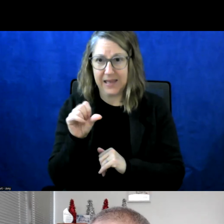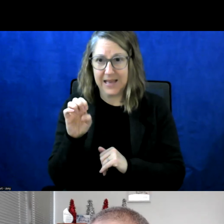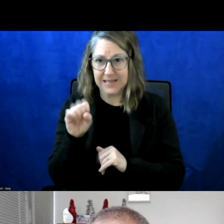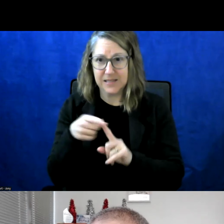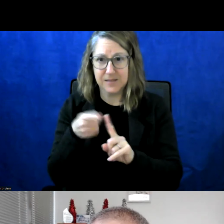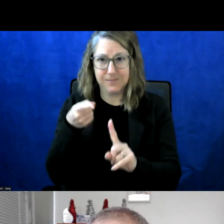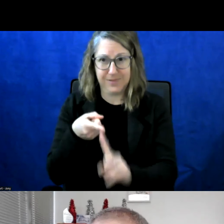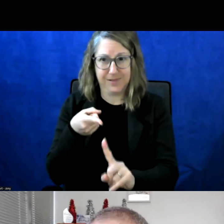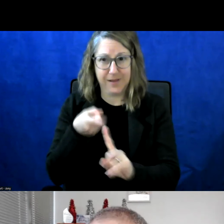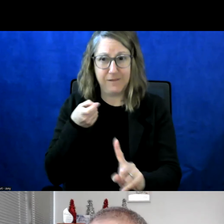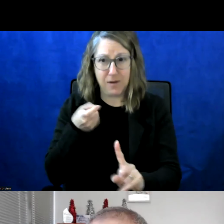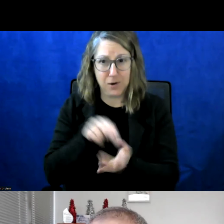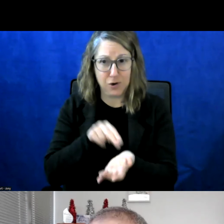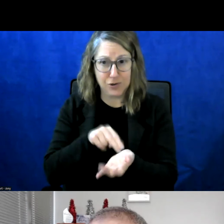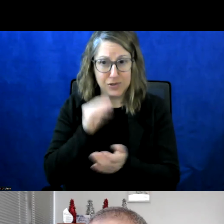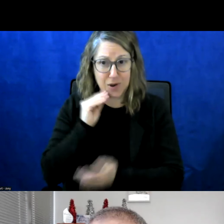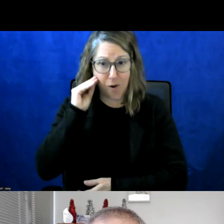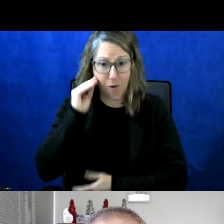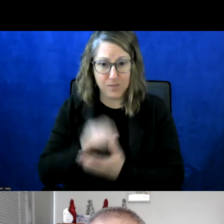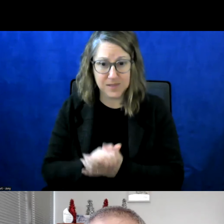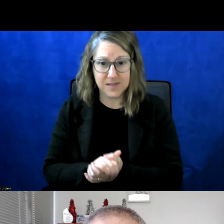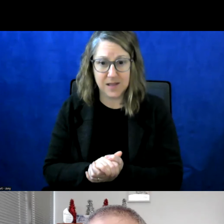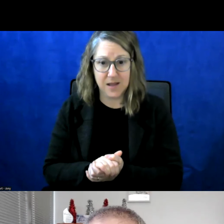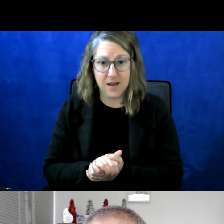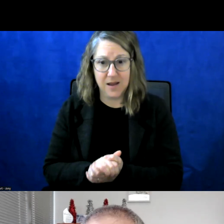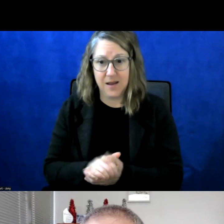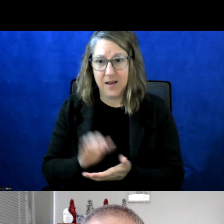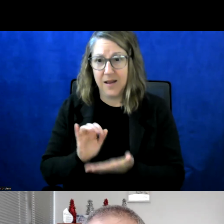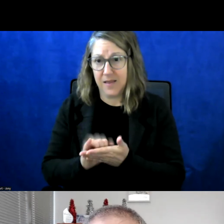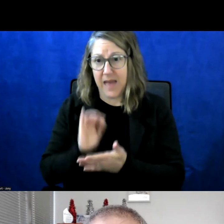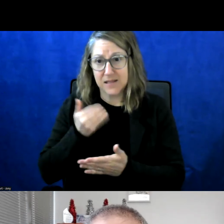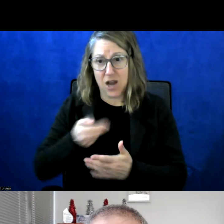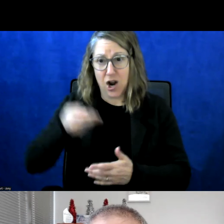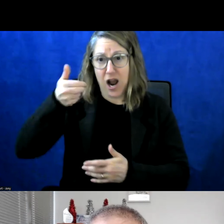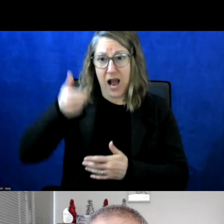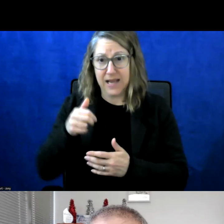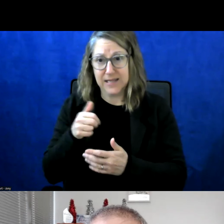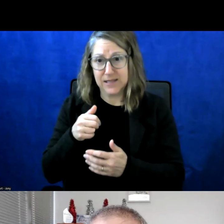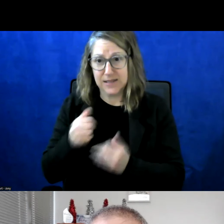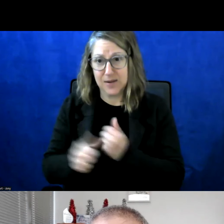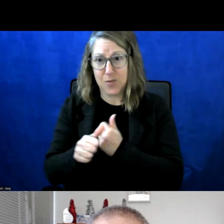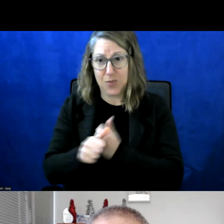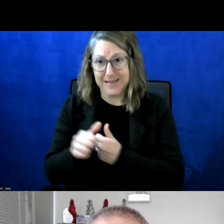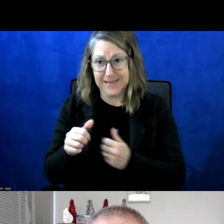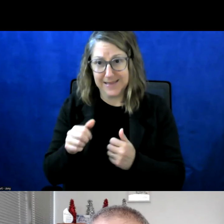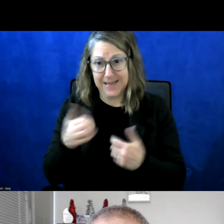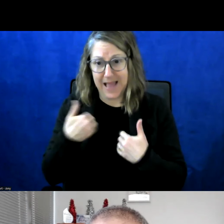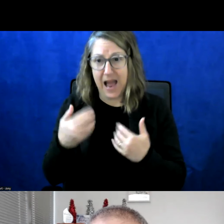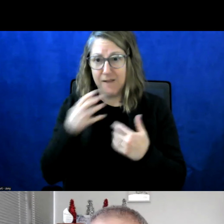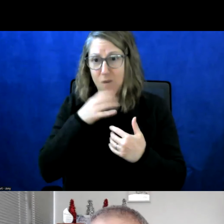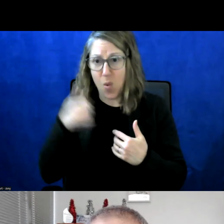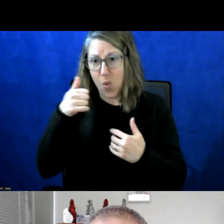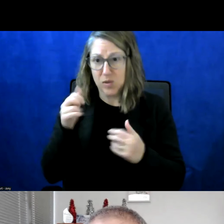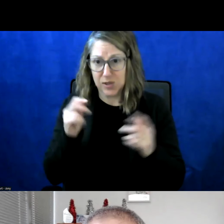homes. So nursing homes, you can imagine really as being our highest risk setting, where you have much more older